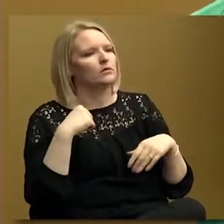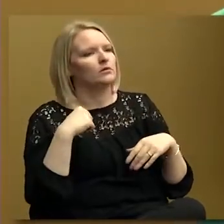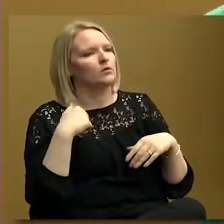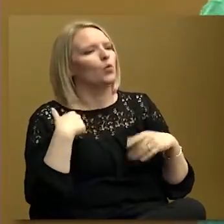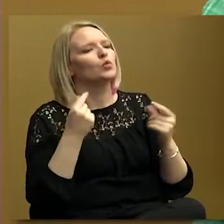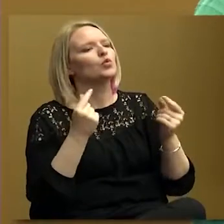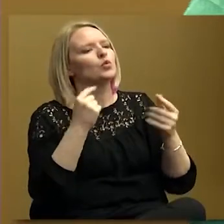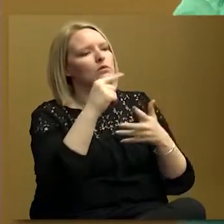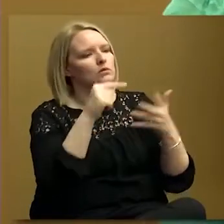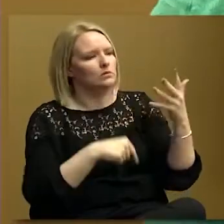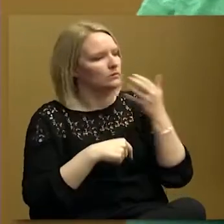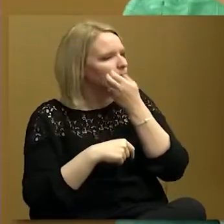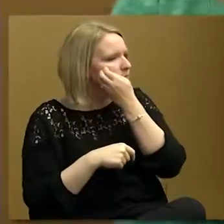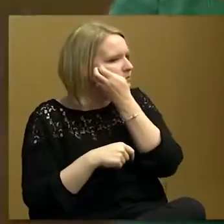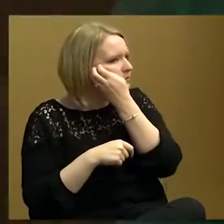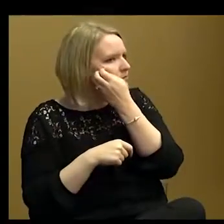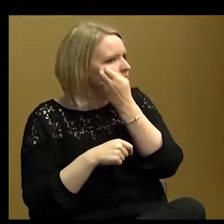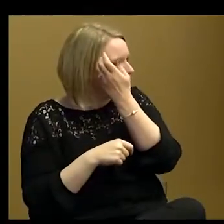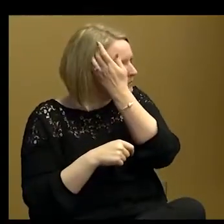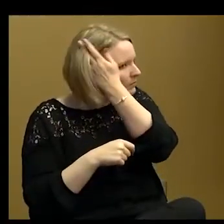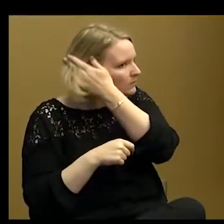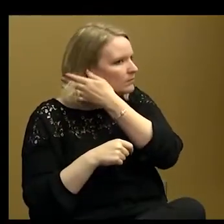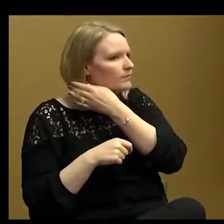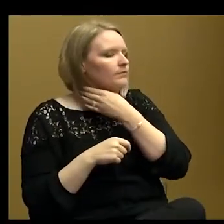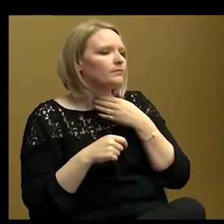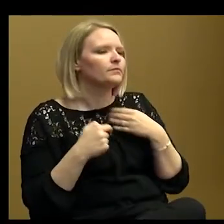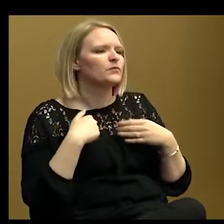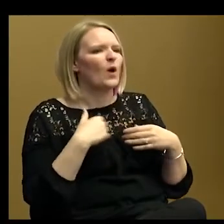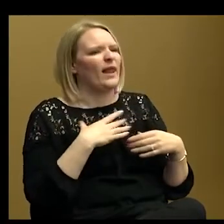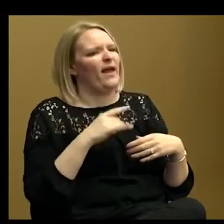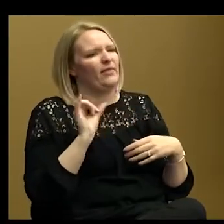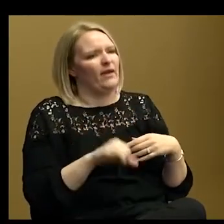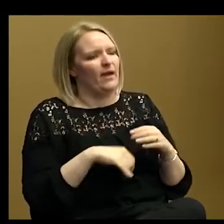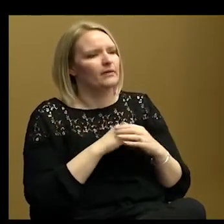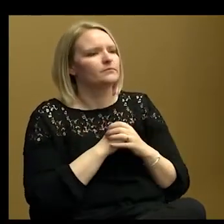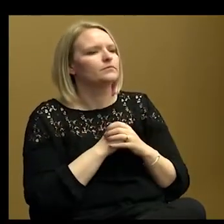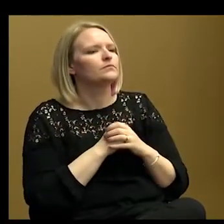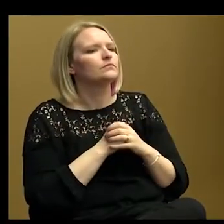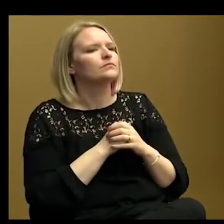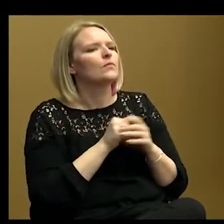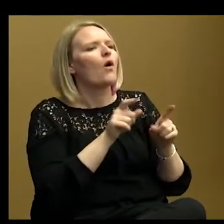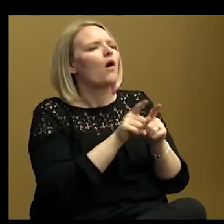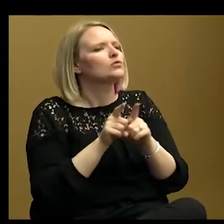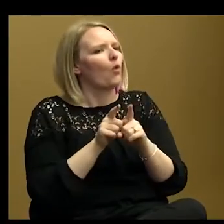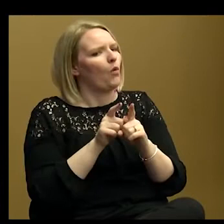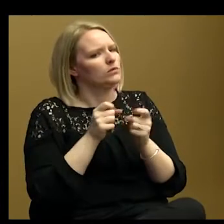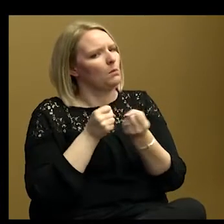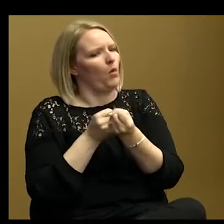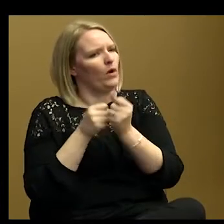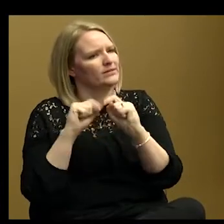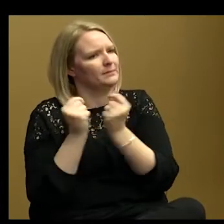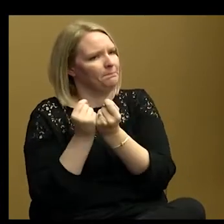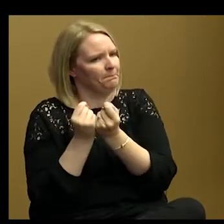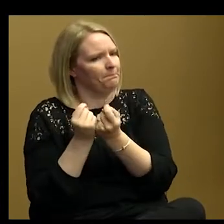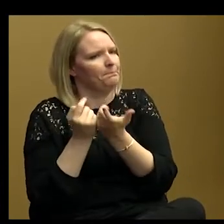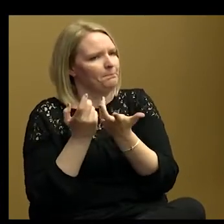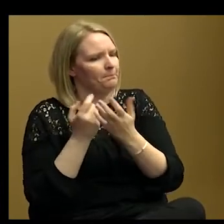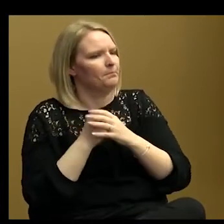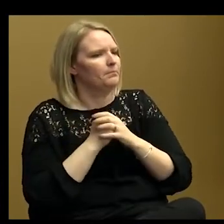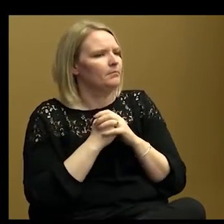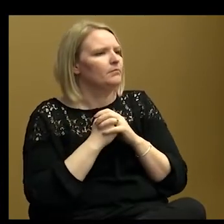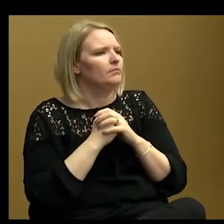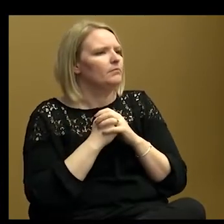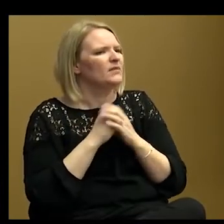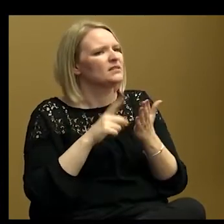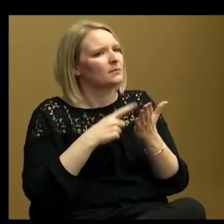So I really like that about it. And it should also help with team members, because